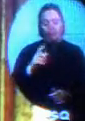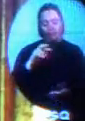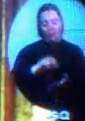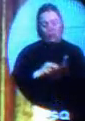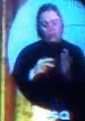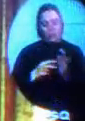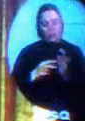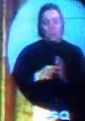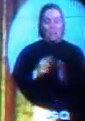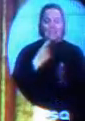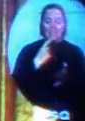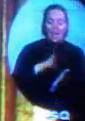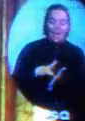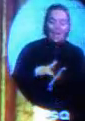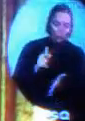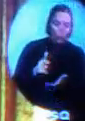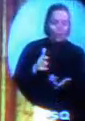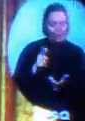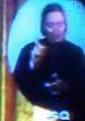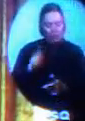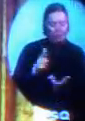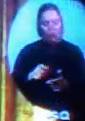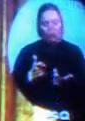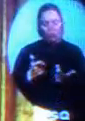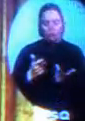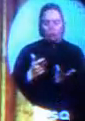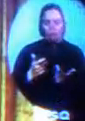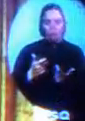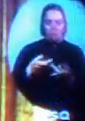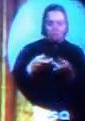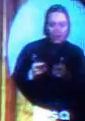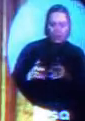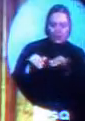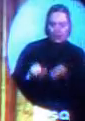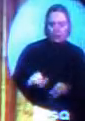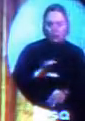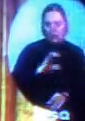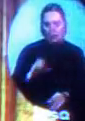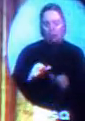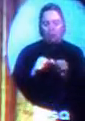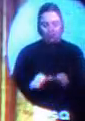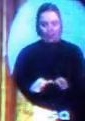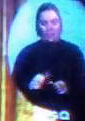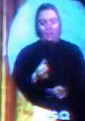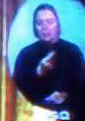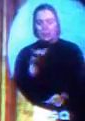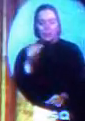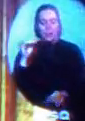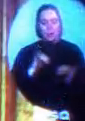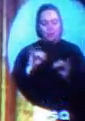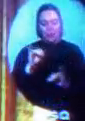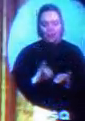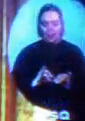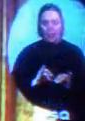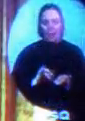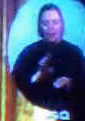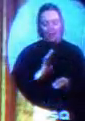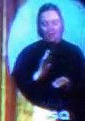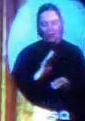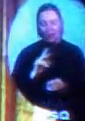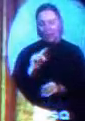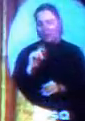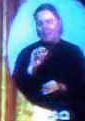Migrants are often targeted by crooks and traffickers. Some are sold to the sex trade. I see today the Conservatives